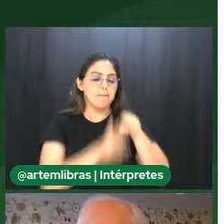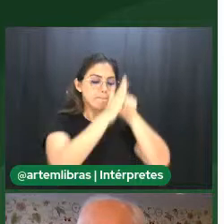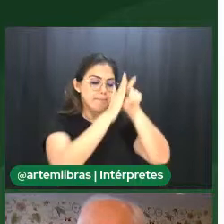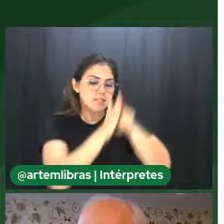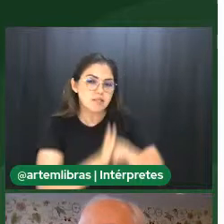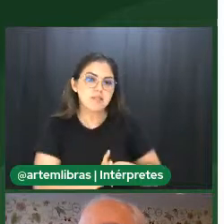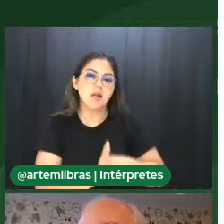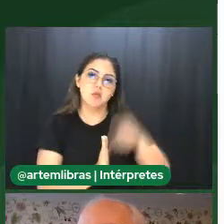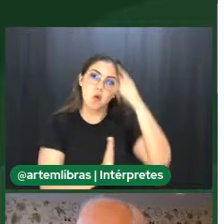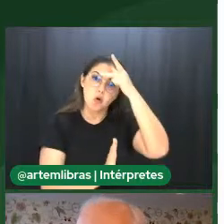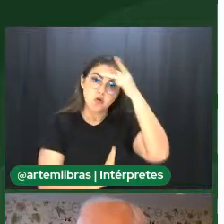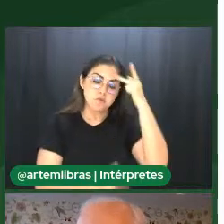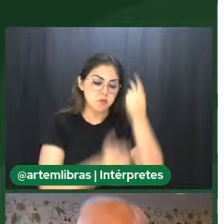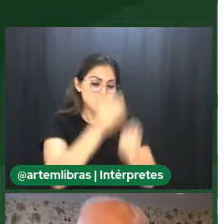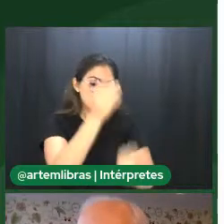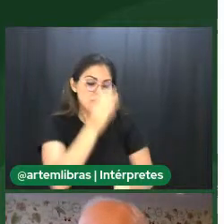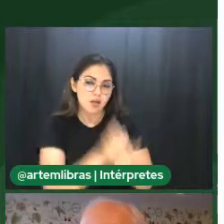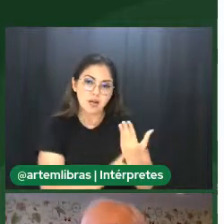effective.